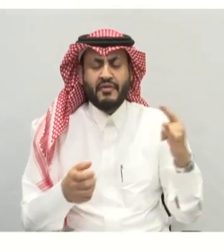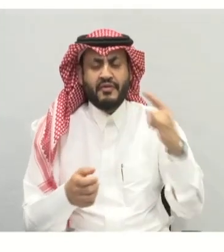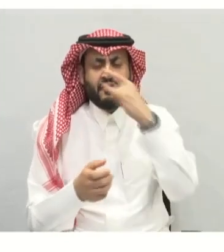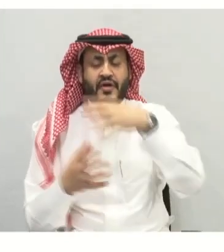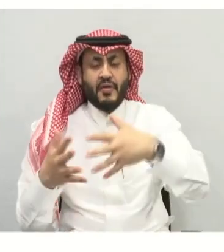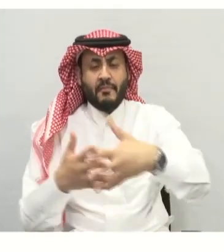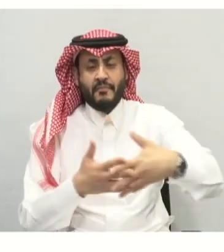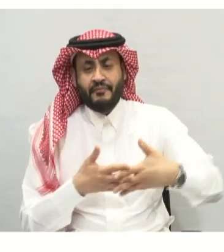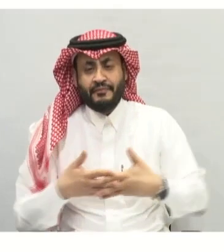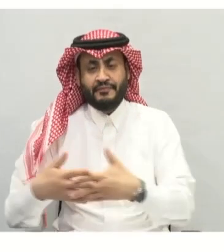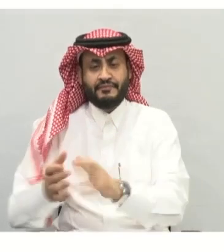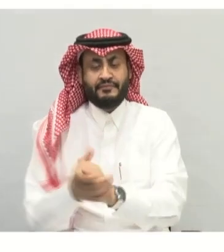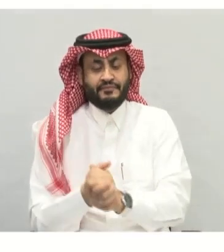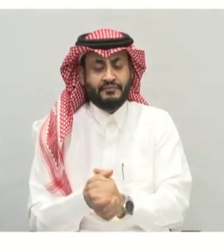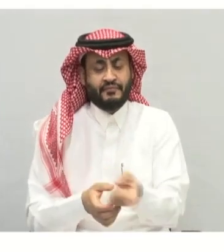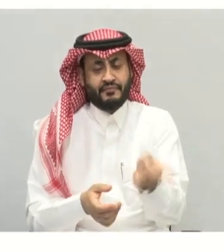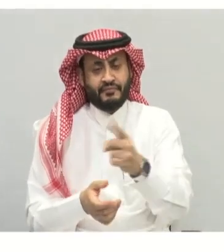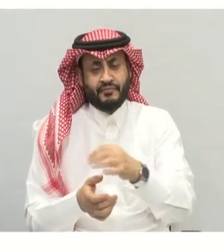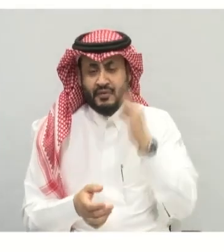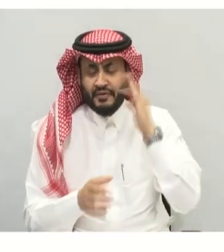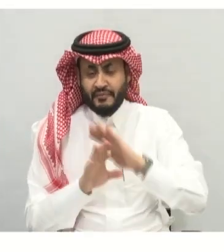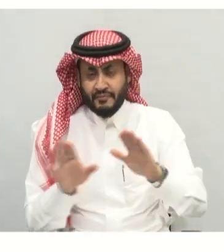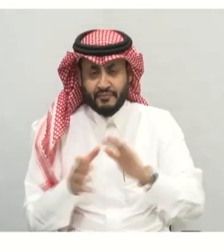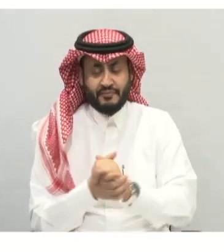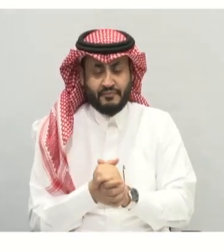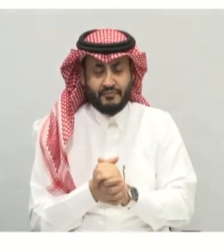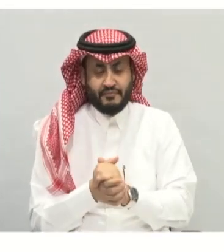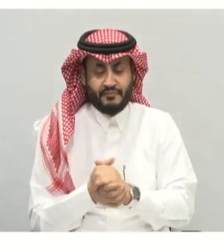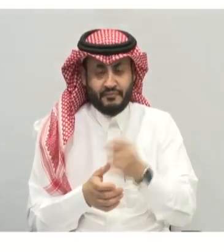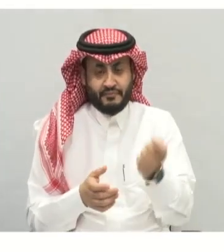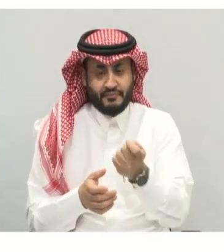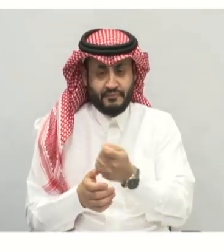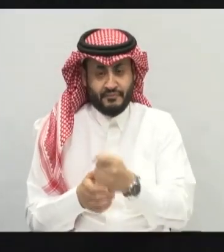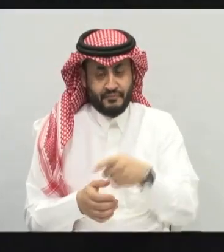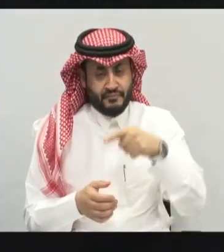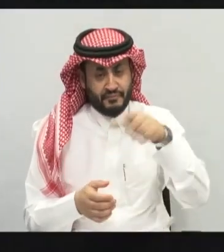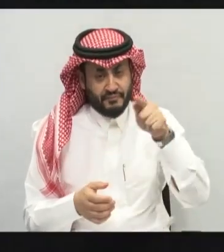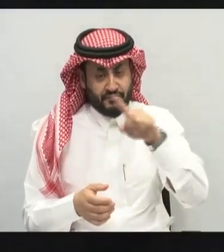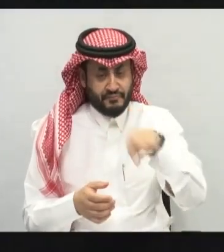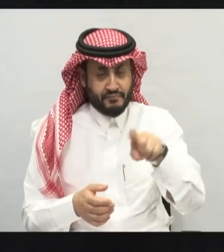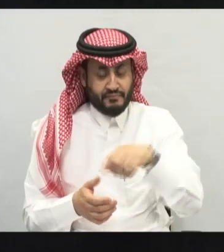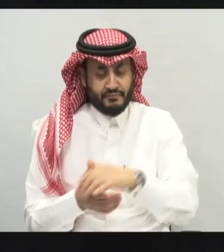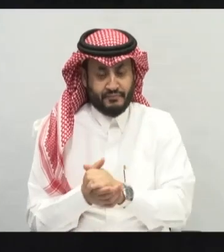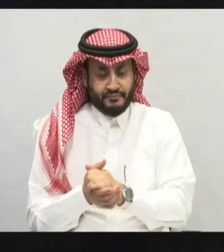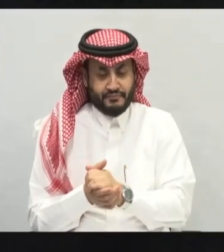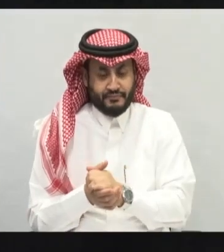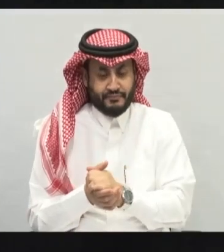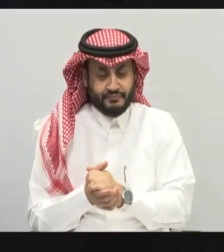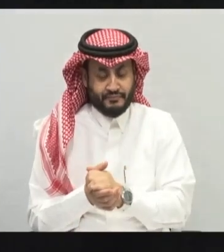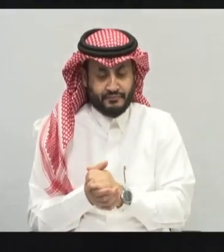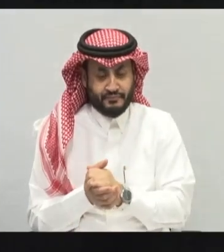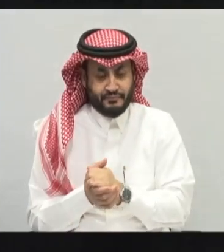the United States and then after you listen then you have to write either true or false statements about